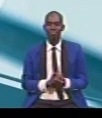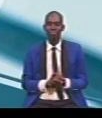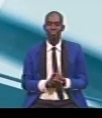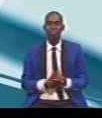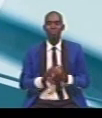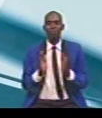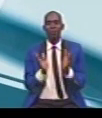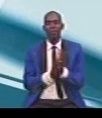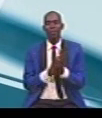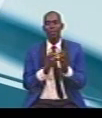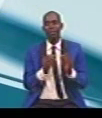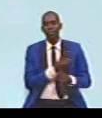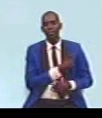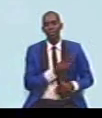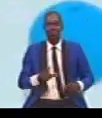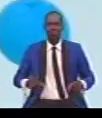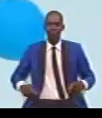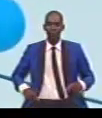Praise the Lord.